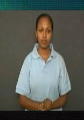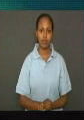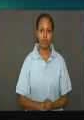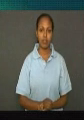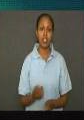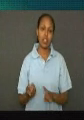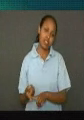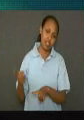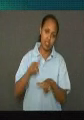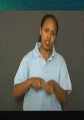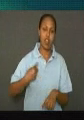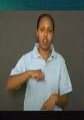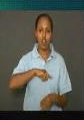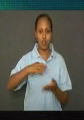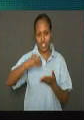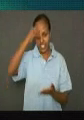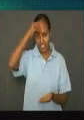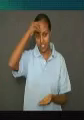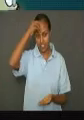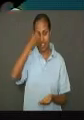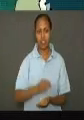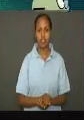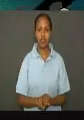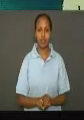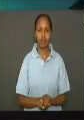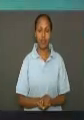Let's get back to our lesson.